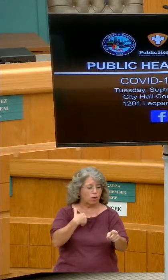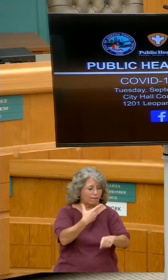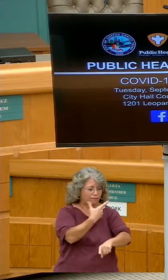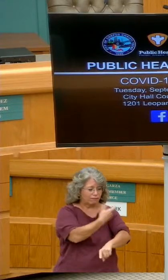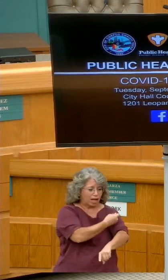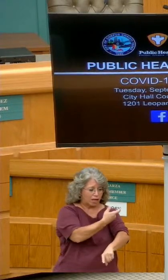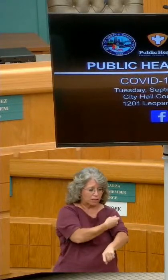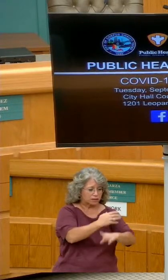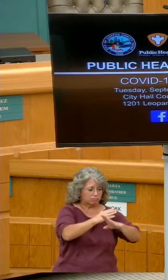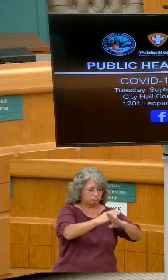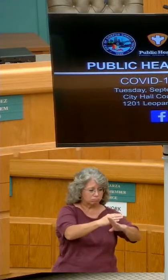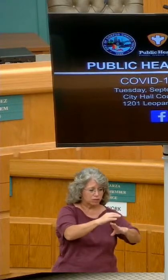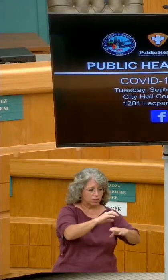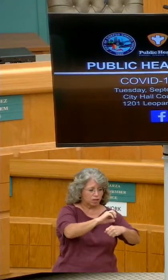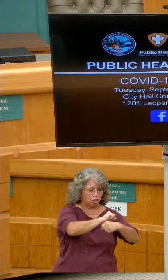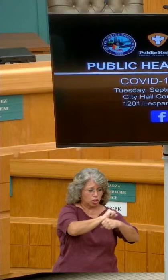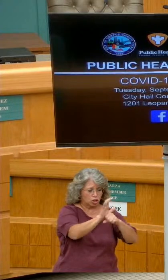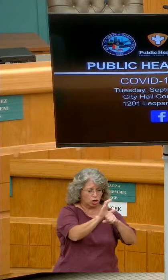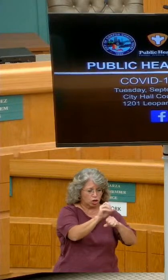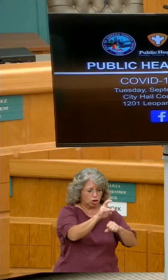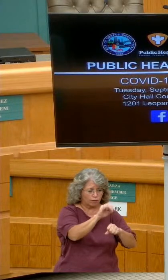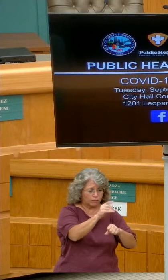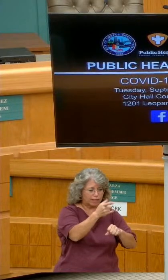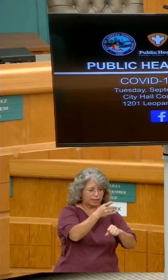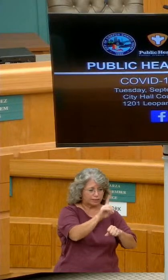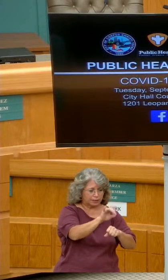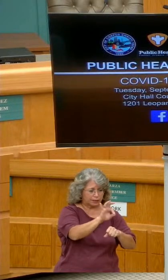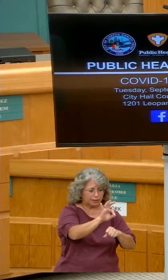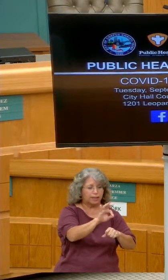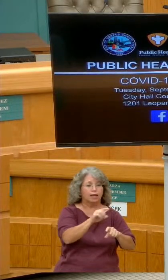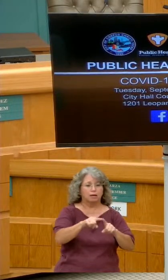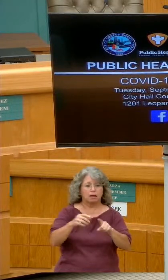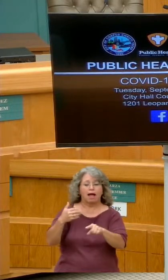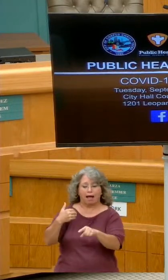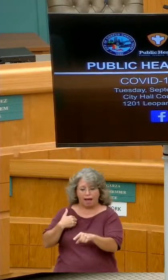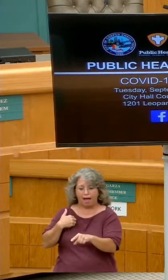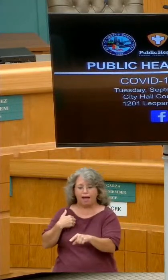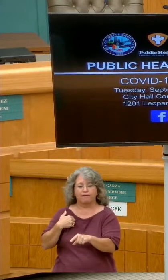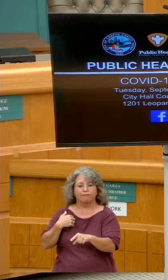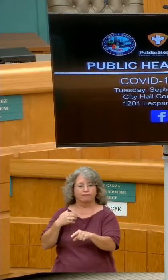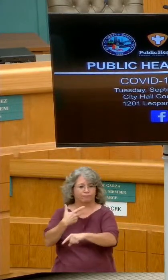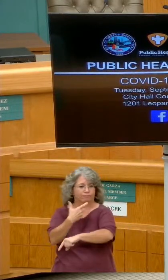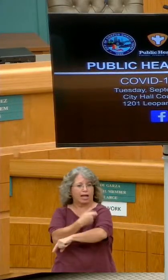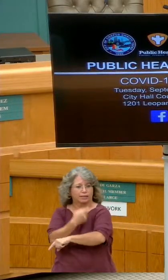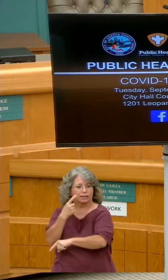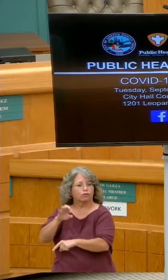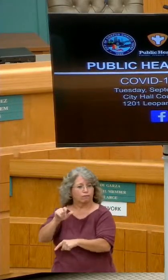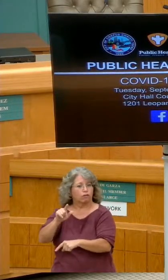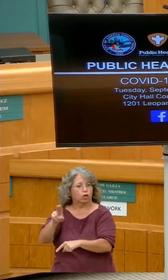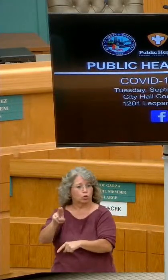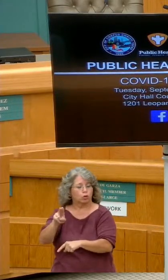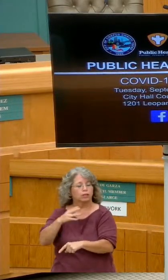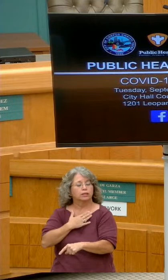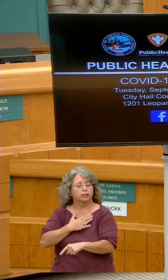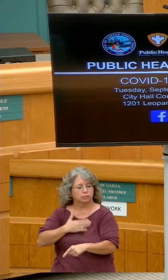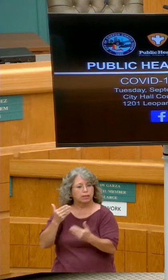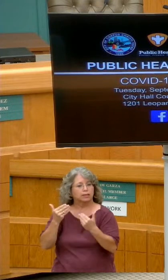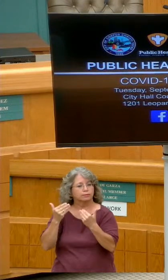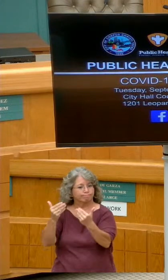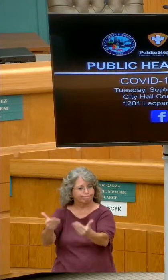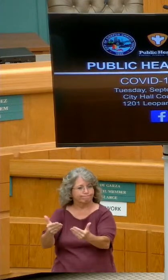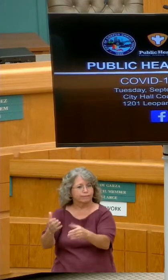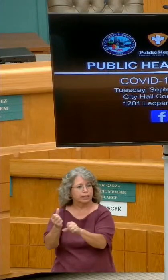flu. So please remember to get your vaccine. CDC recommends that everybody 6 months of age and older